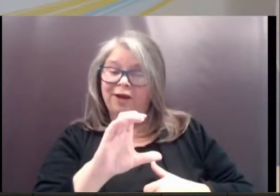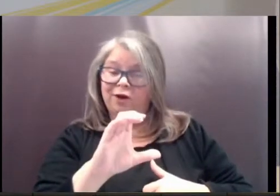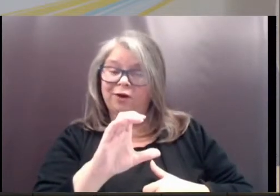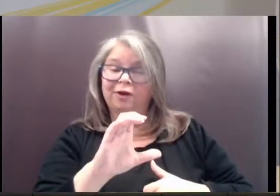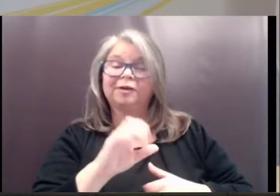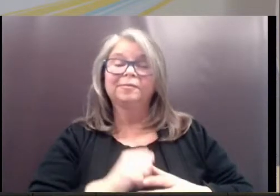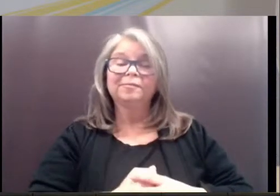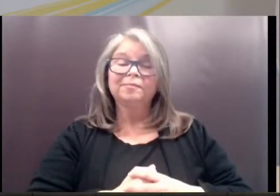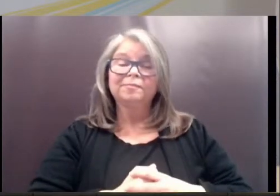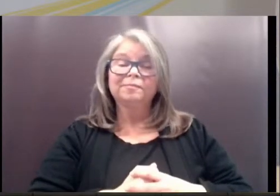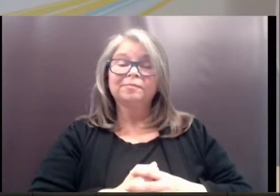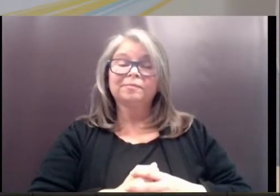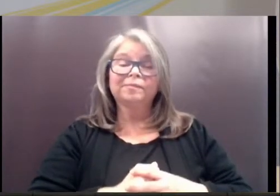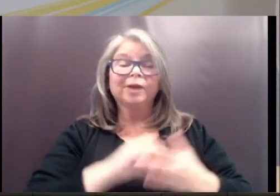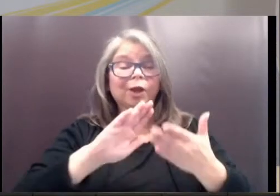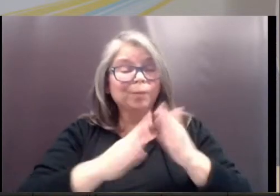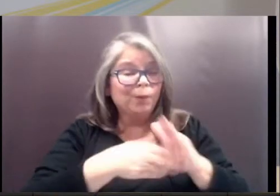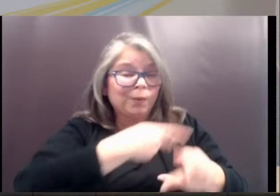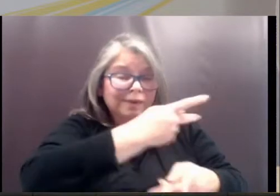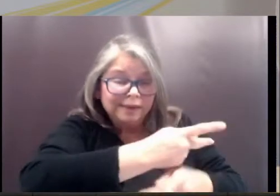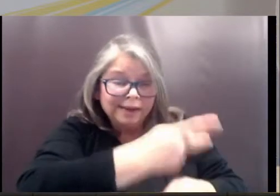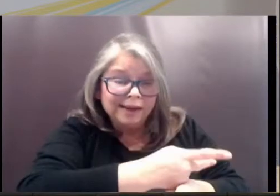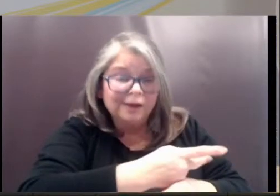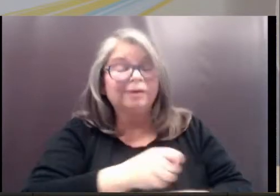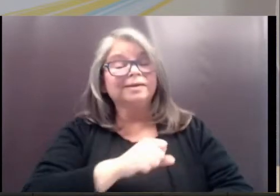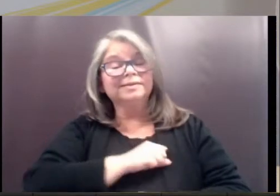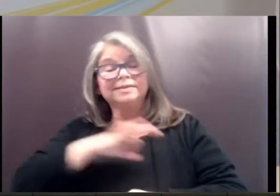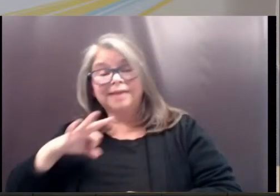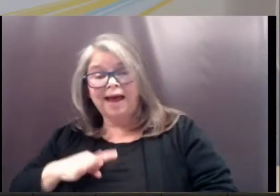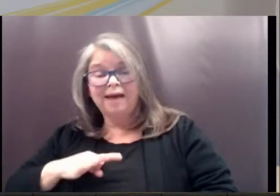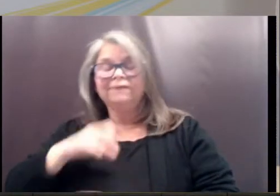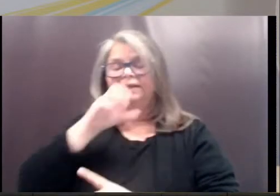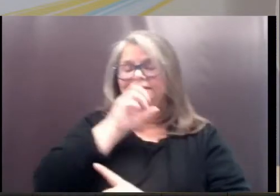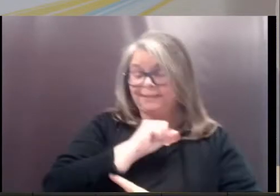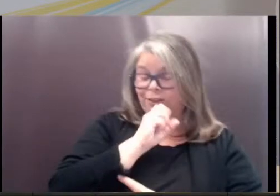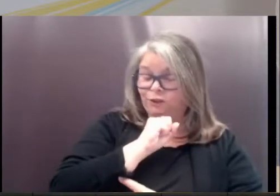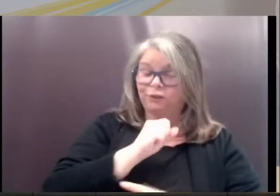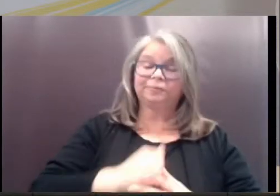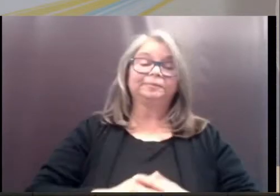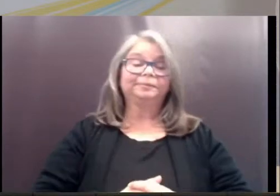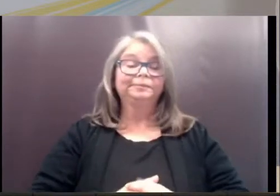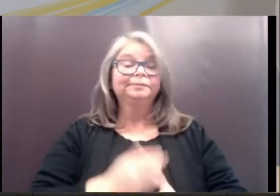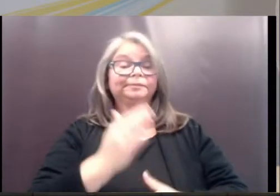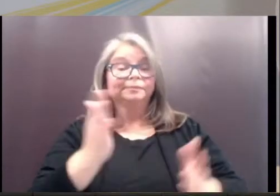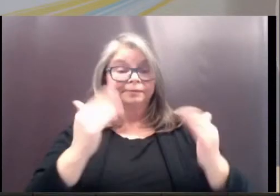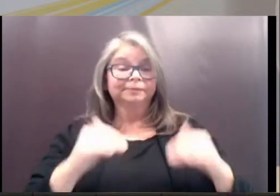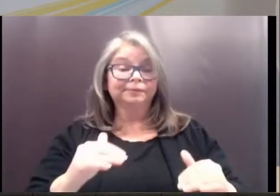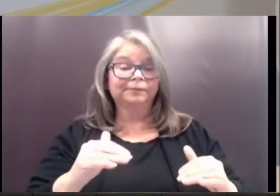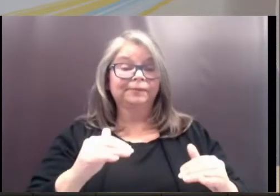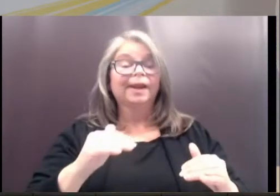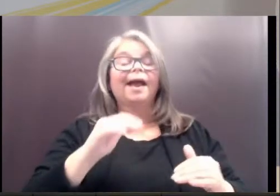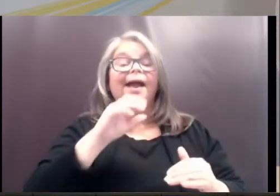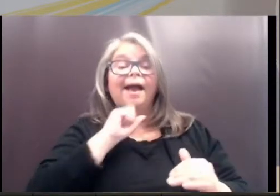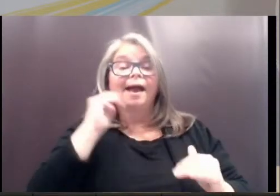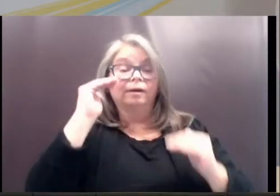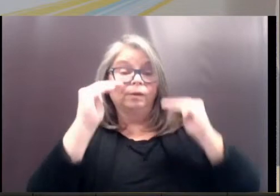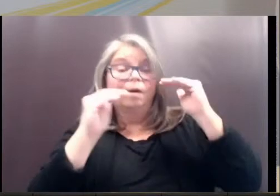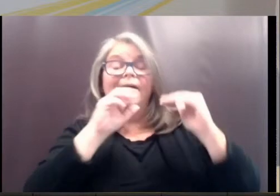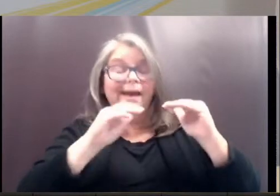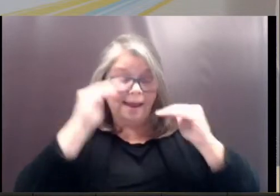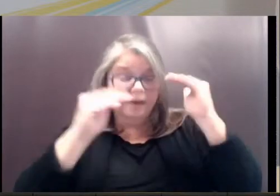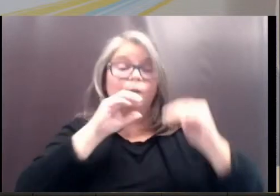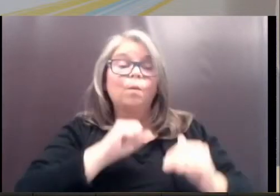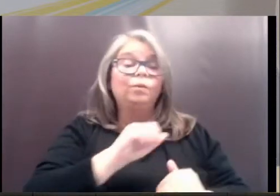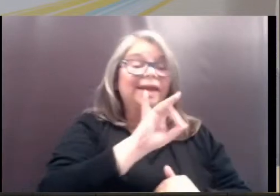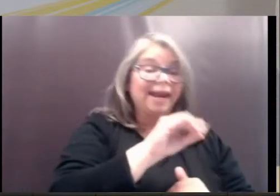community care, adults 70 years of age and older, beginning with adults 80 years of age and older, healthcare